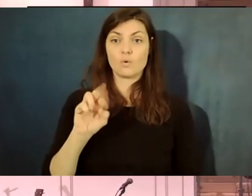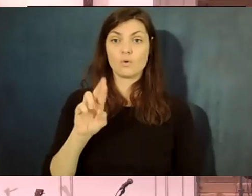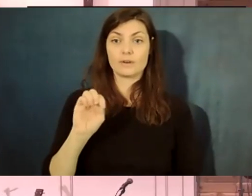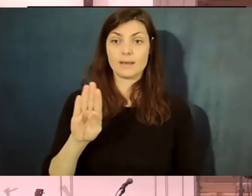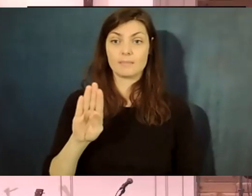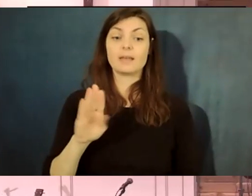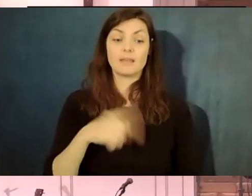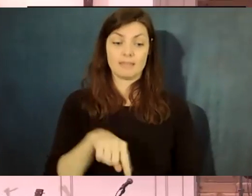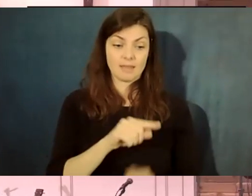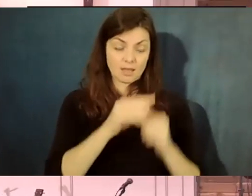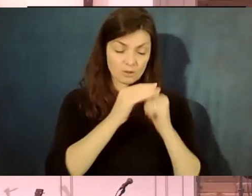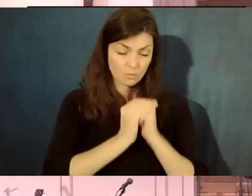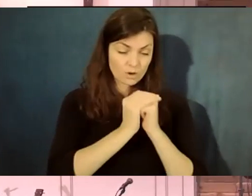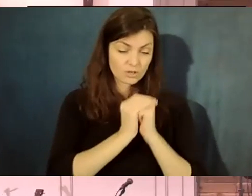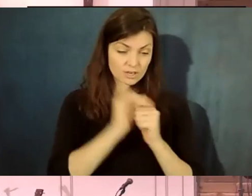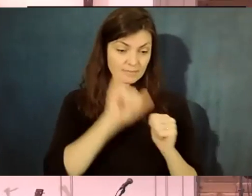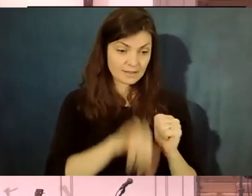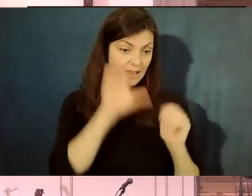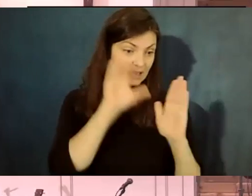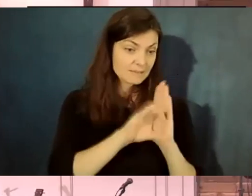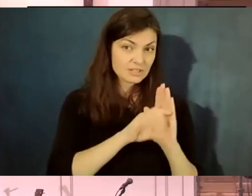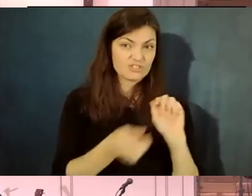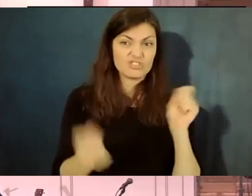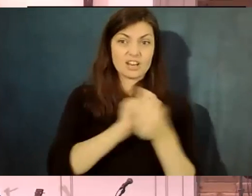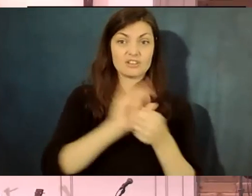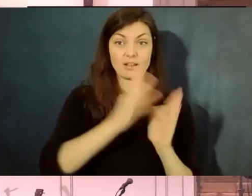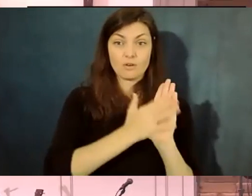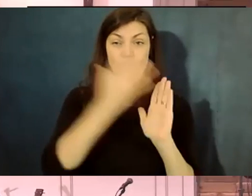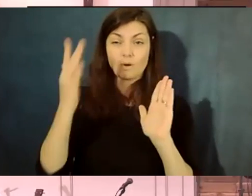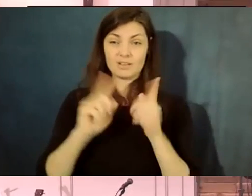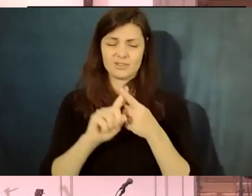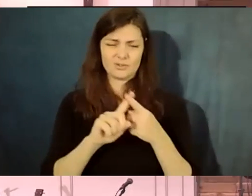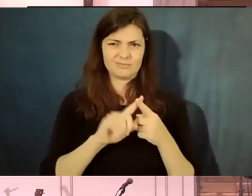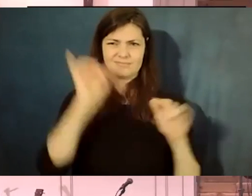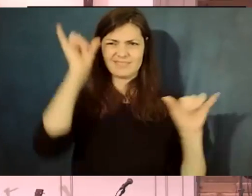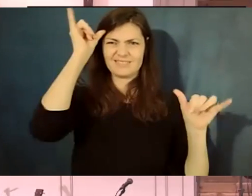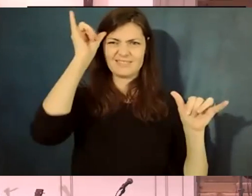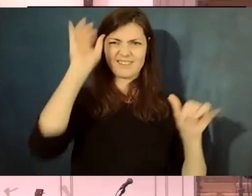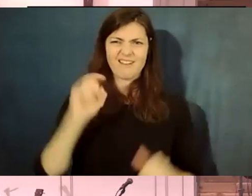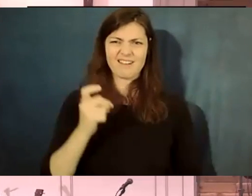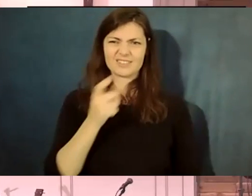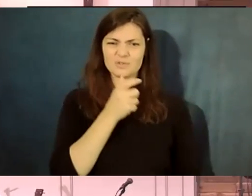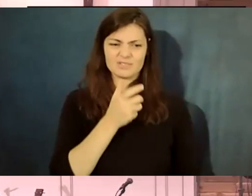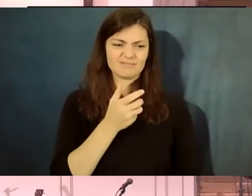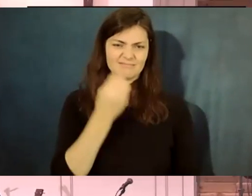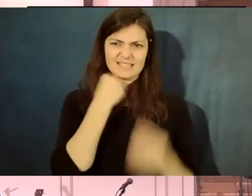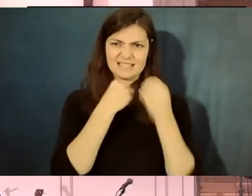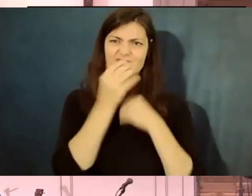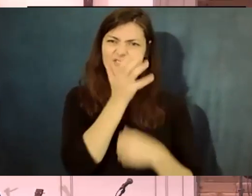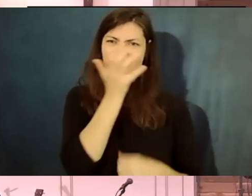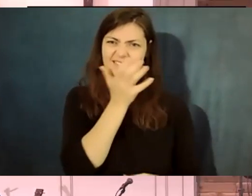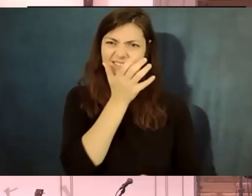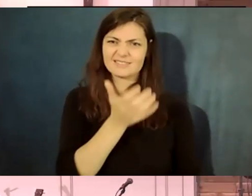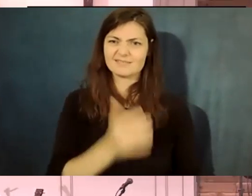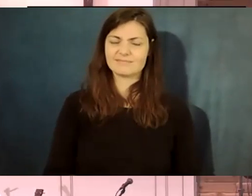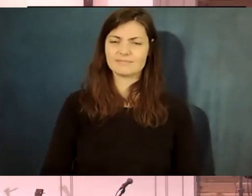they changed their glory into the image of an ox that eats grass. They forgot God, their Savior, who had done